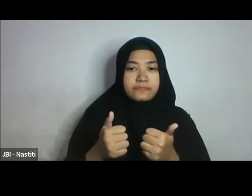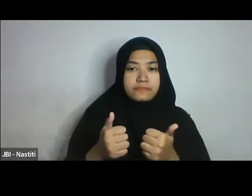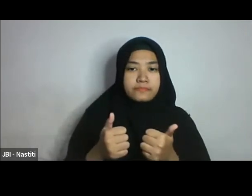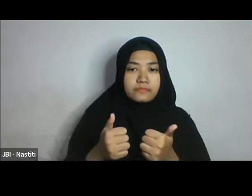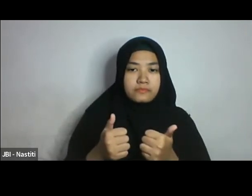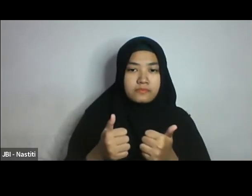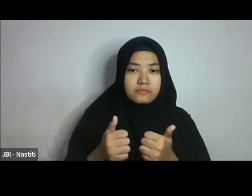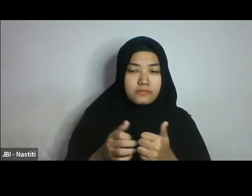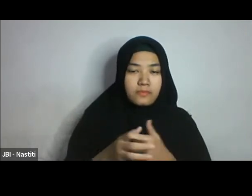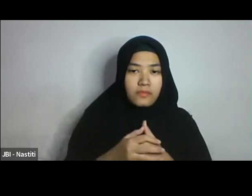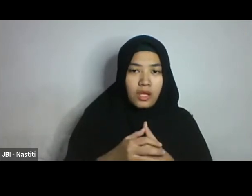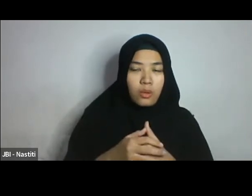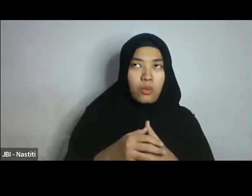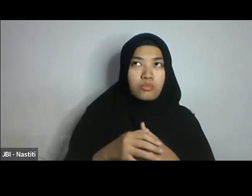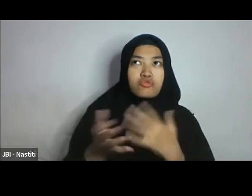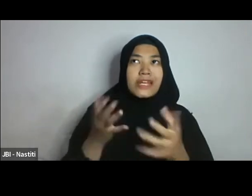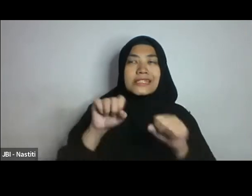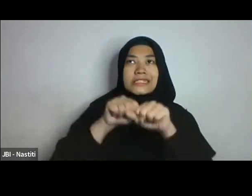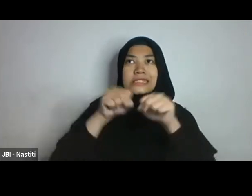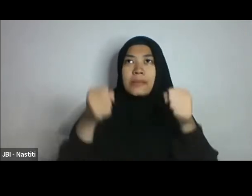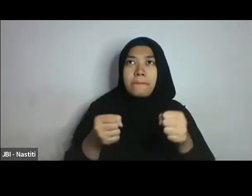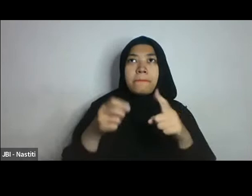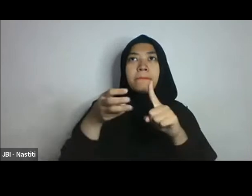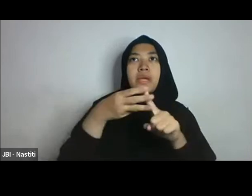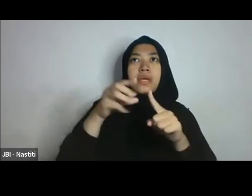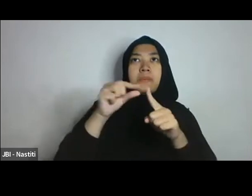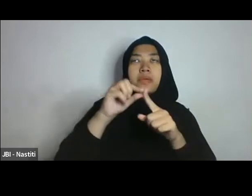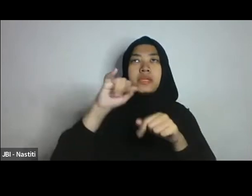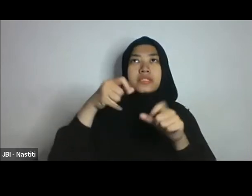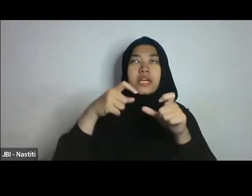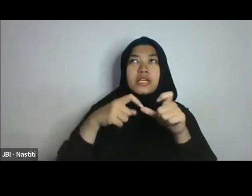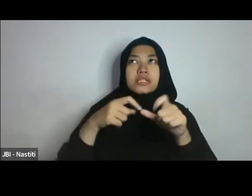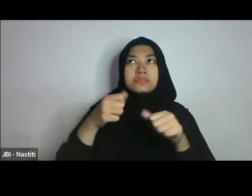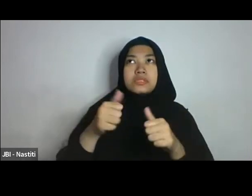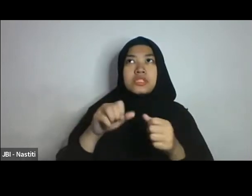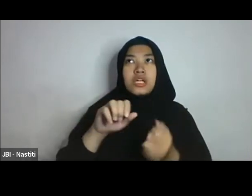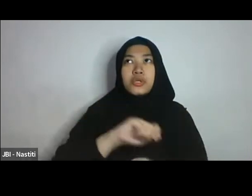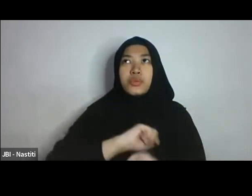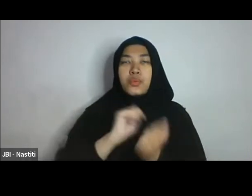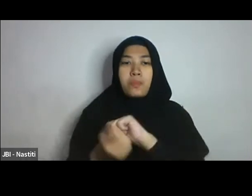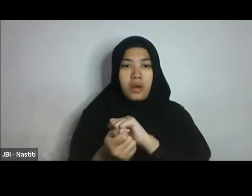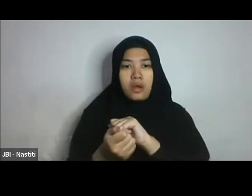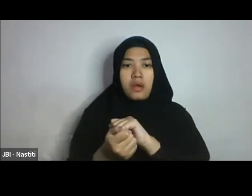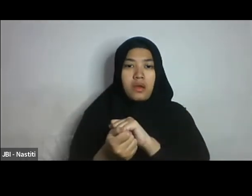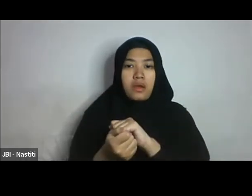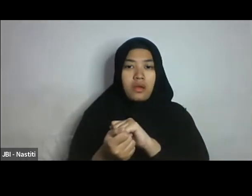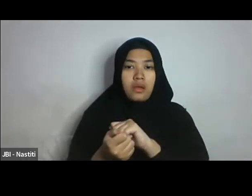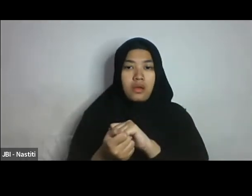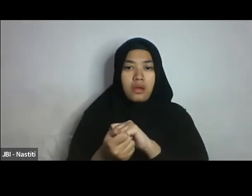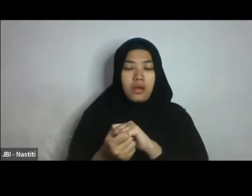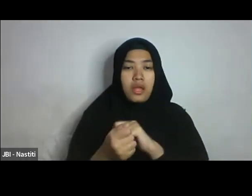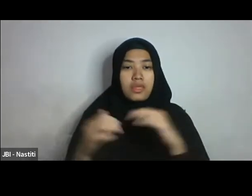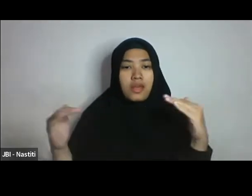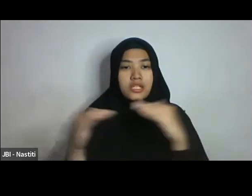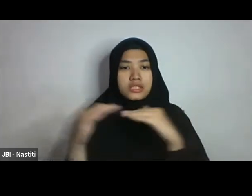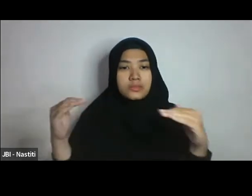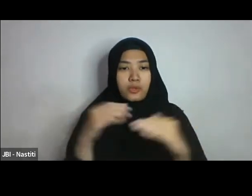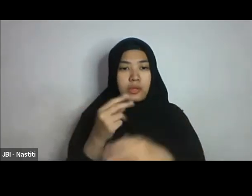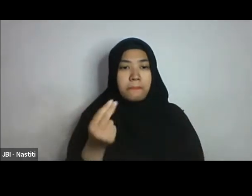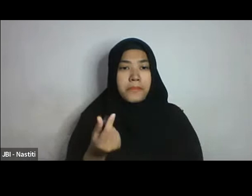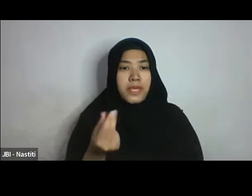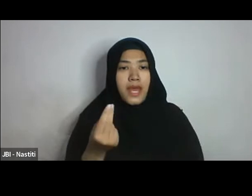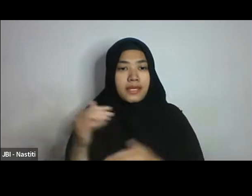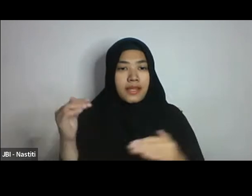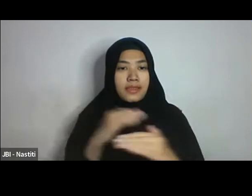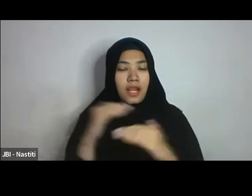patient. Often you need to take a family member as well. So that means 2 days loss of work,